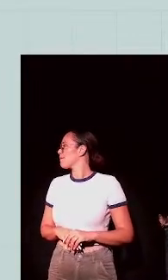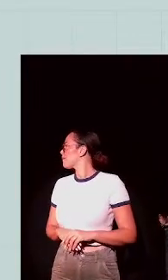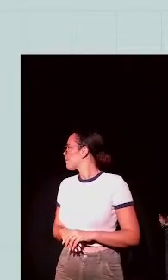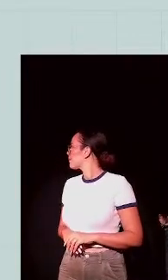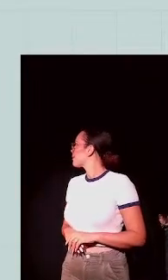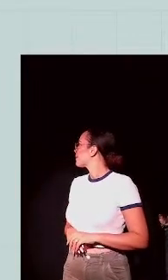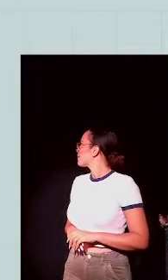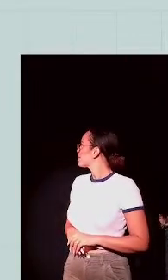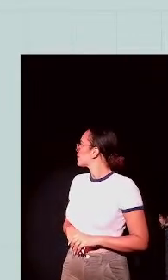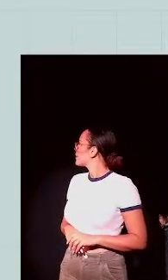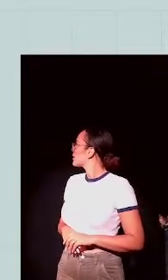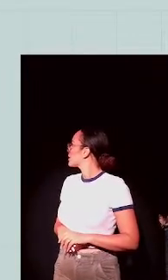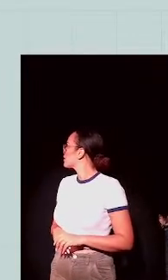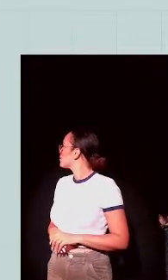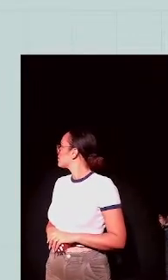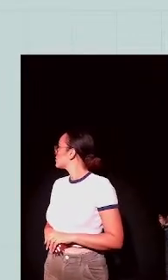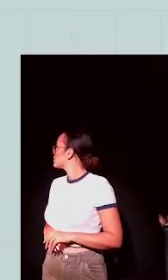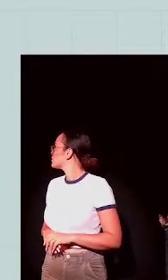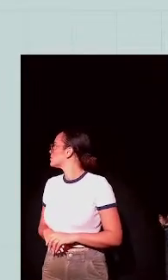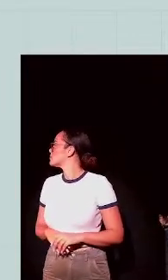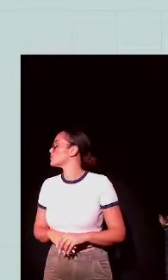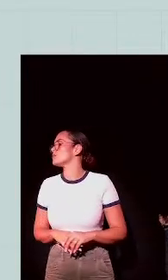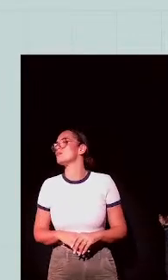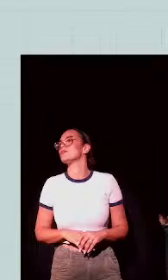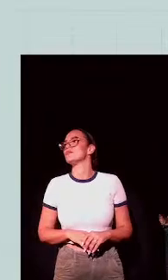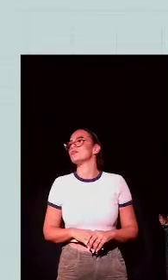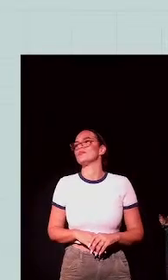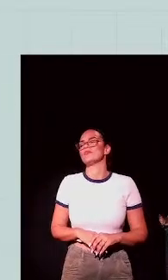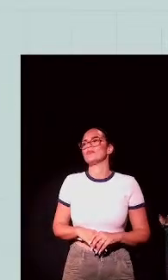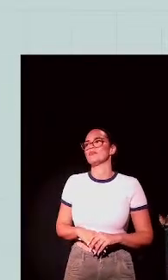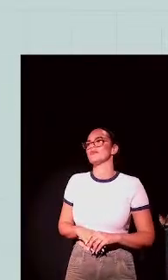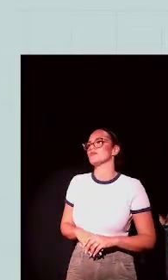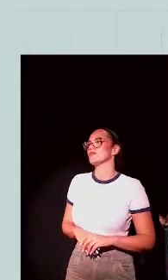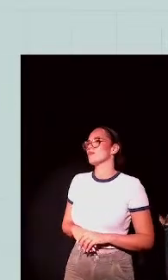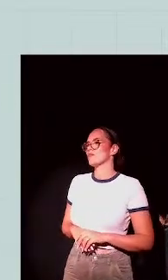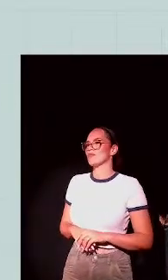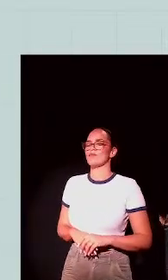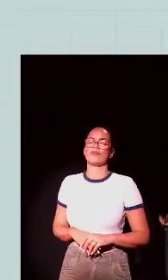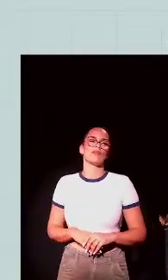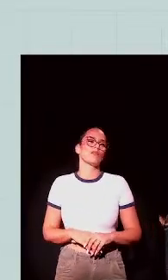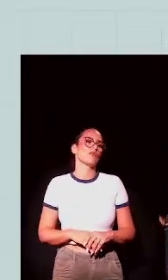Nobody loves no one.